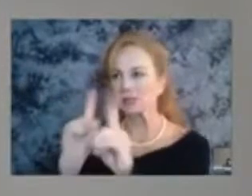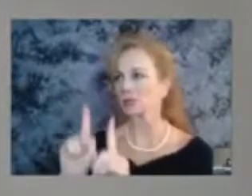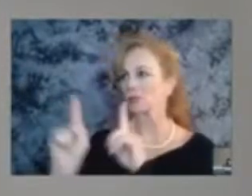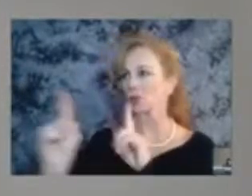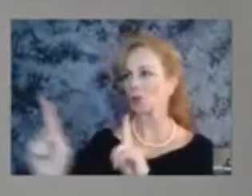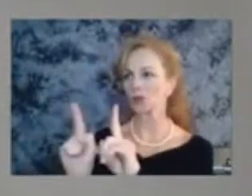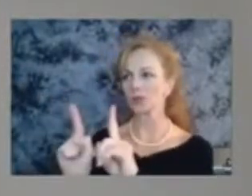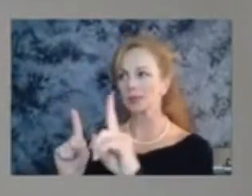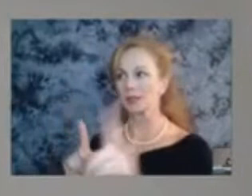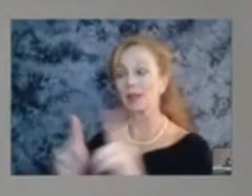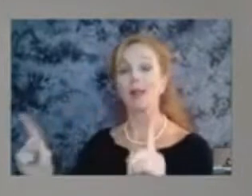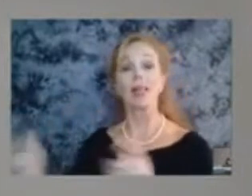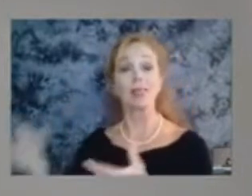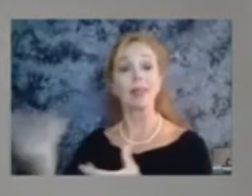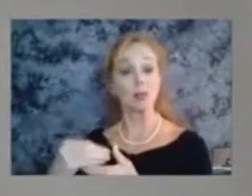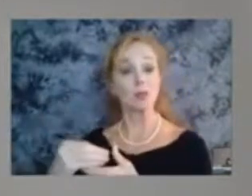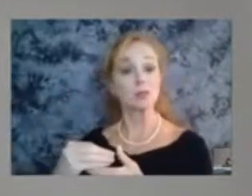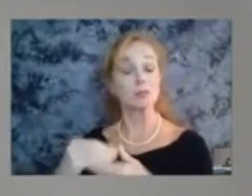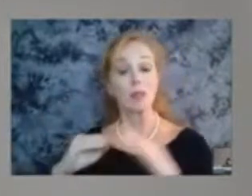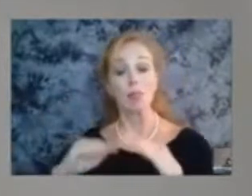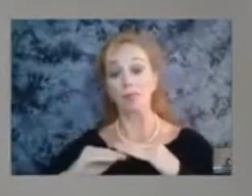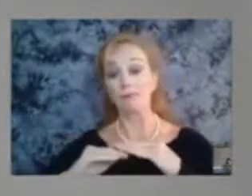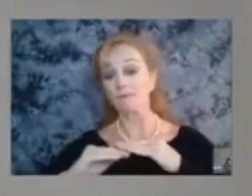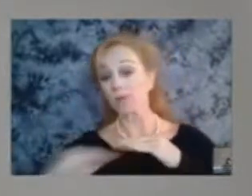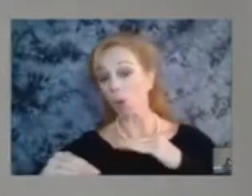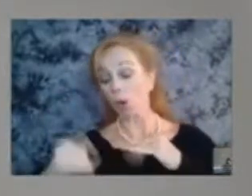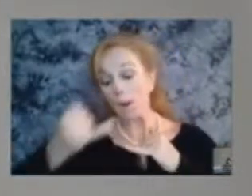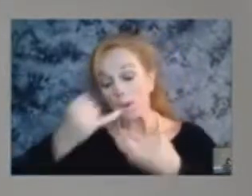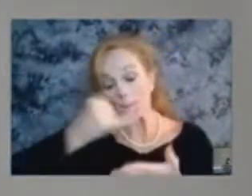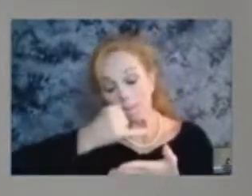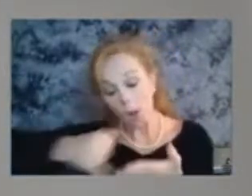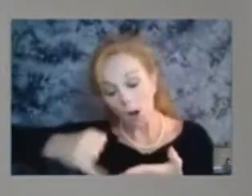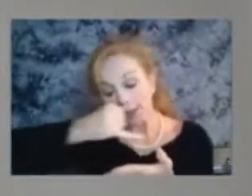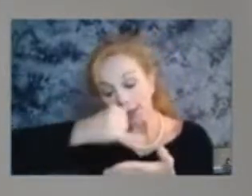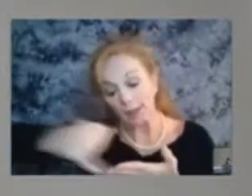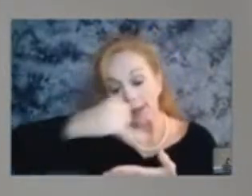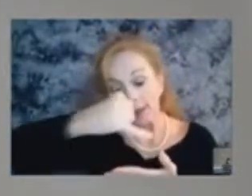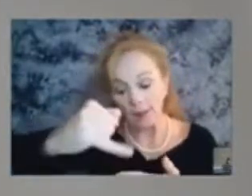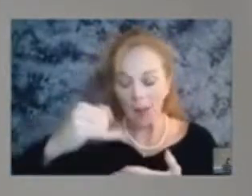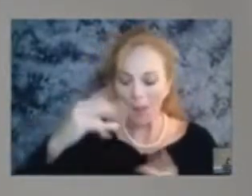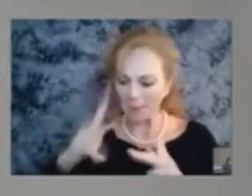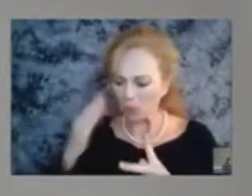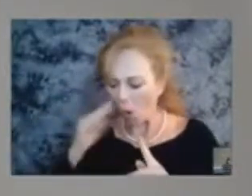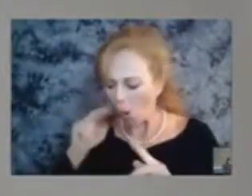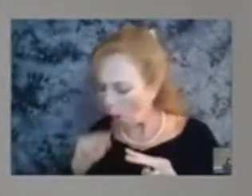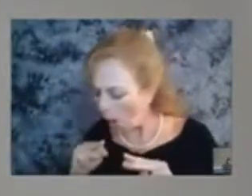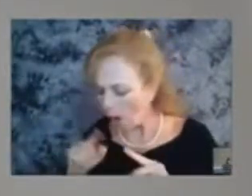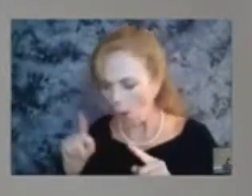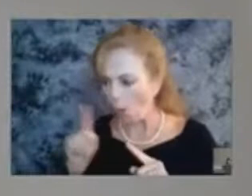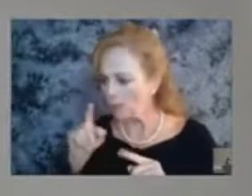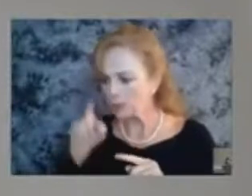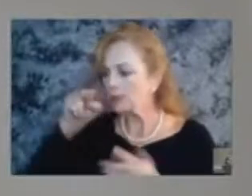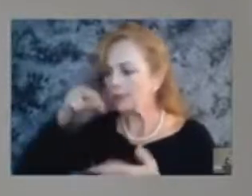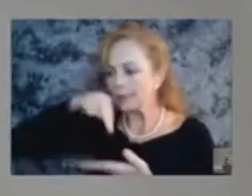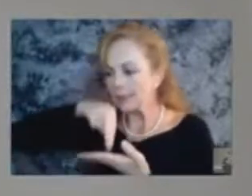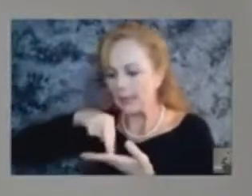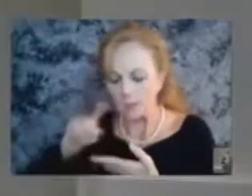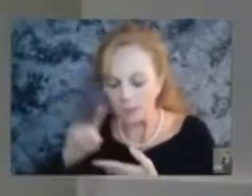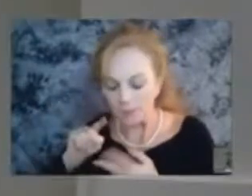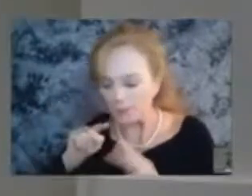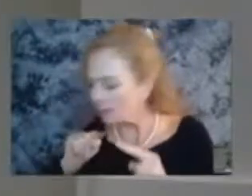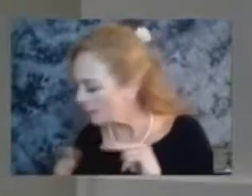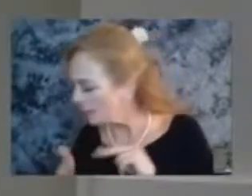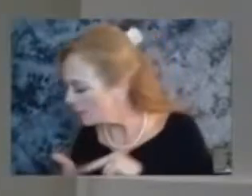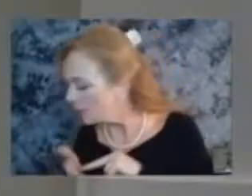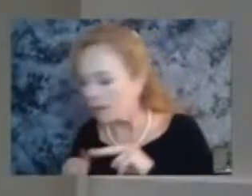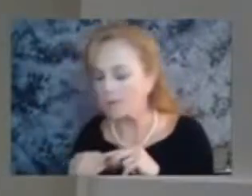that includes floor markings, so that people know if they're in that area, where they're supposed to stand. And then last question,